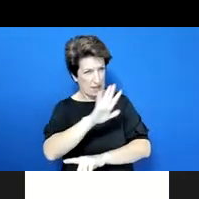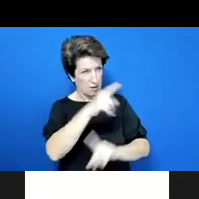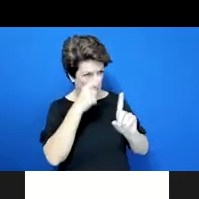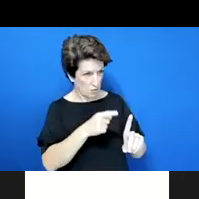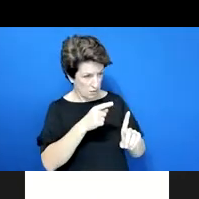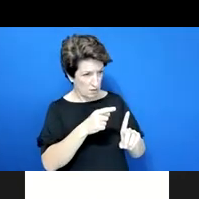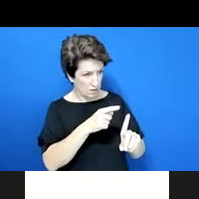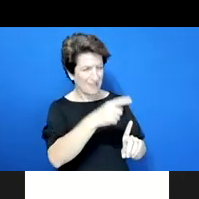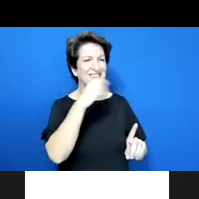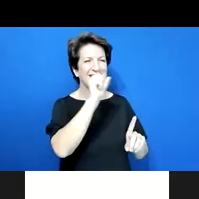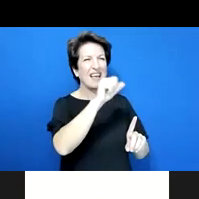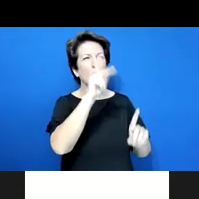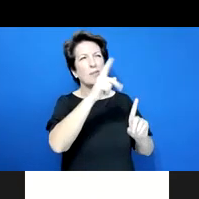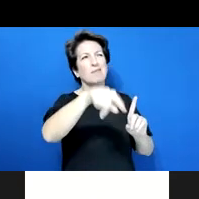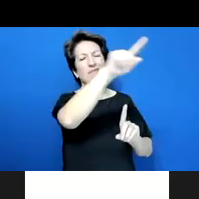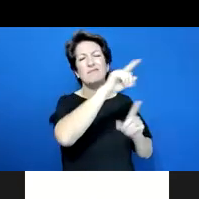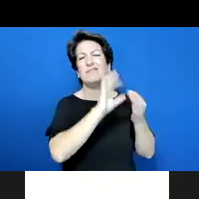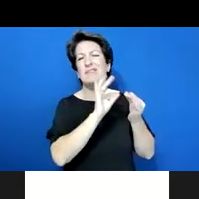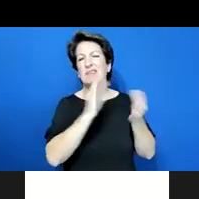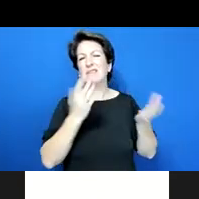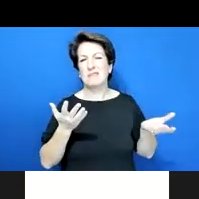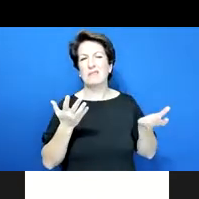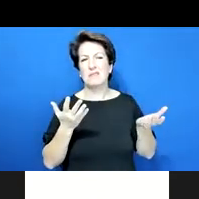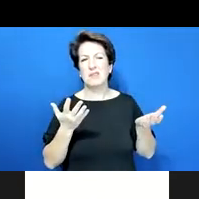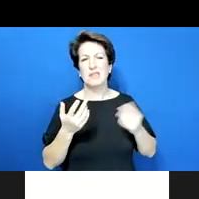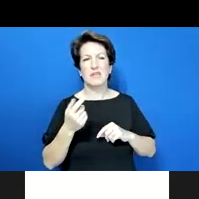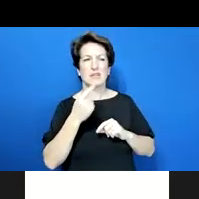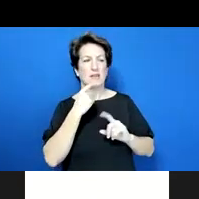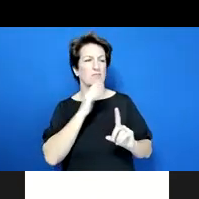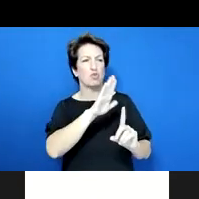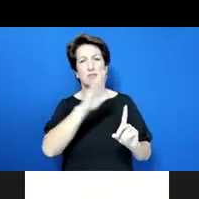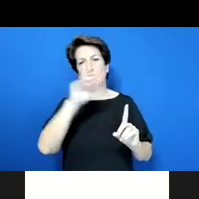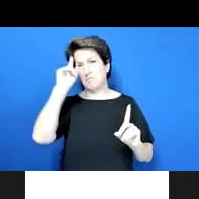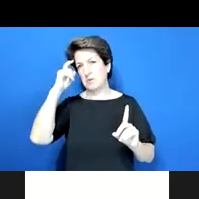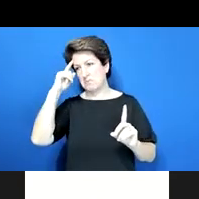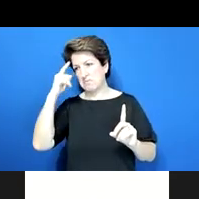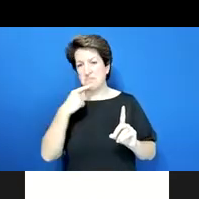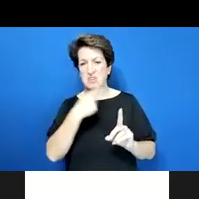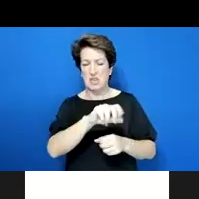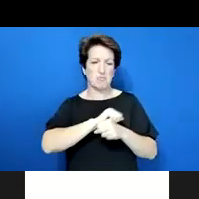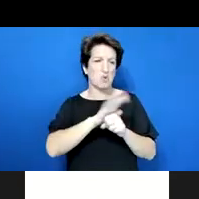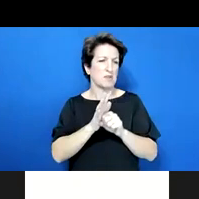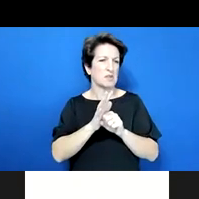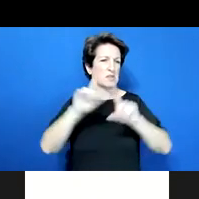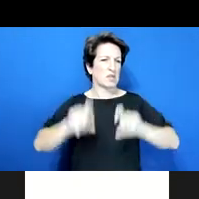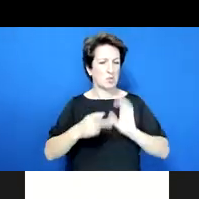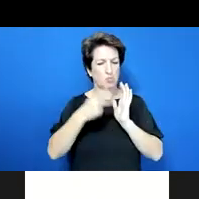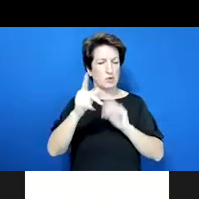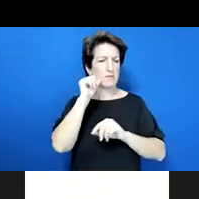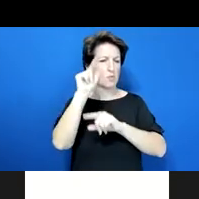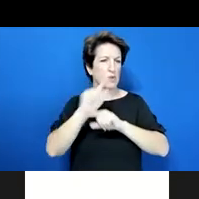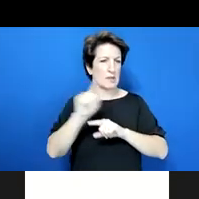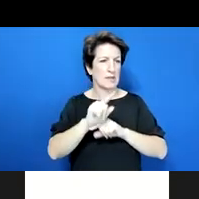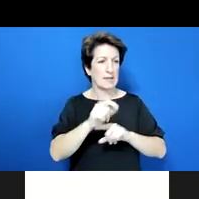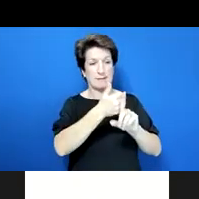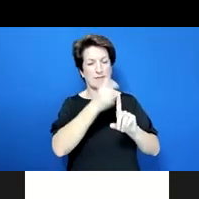that instead of they let them go, they need to check their COVID test twice a week and they need to pay from their